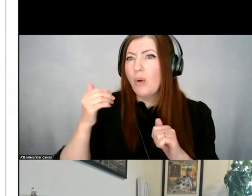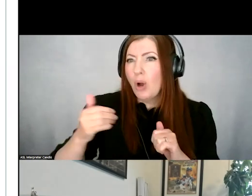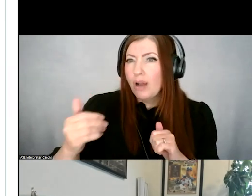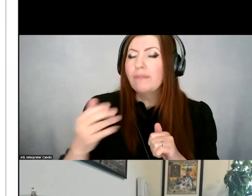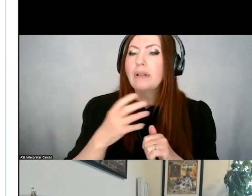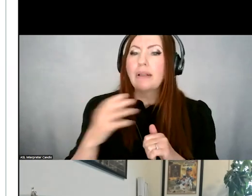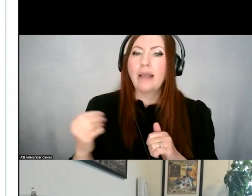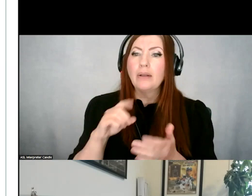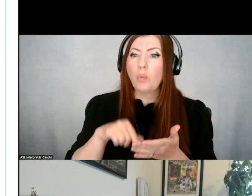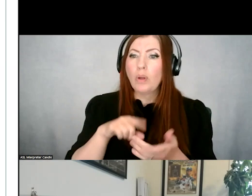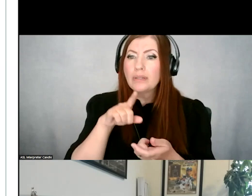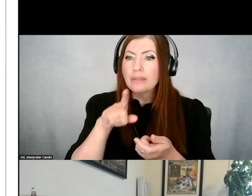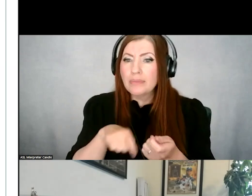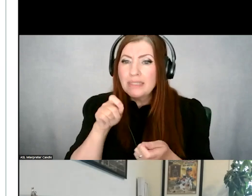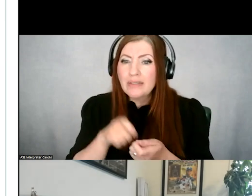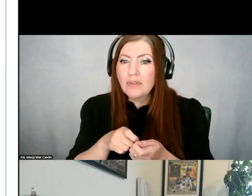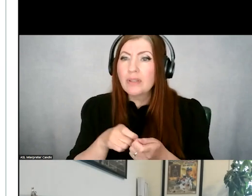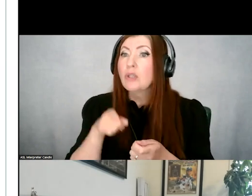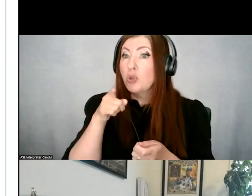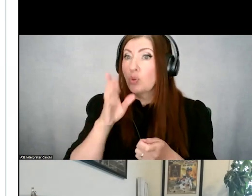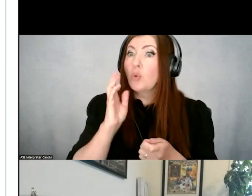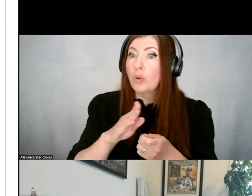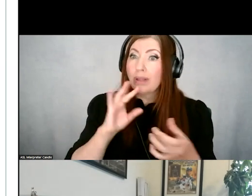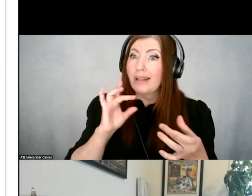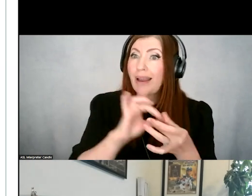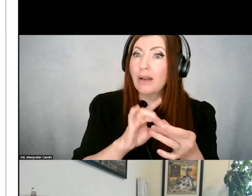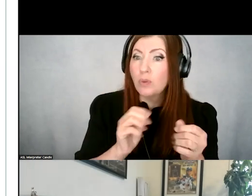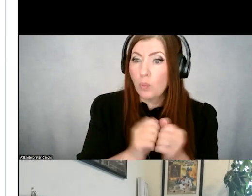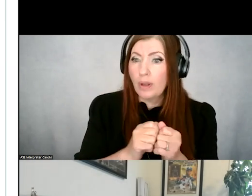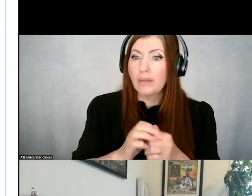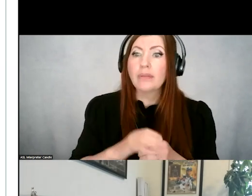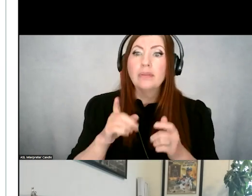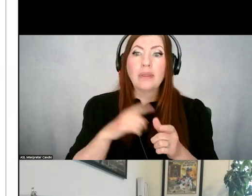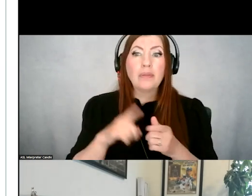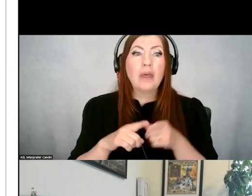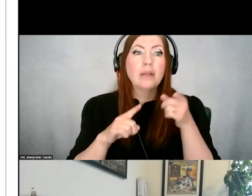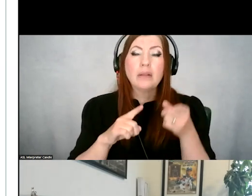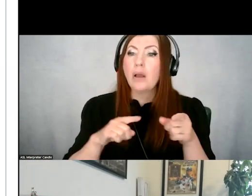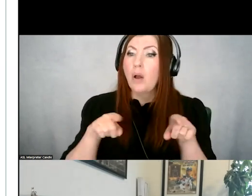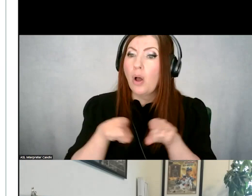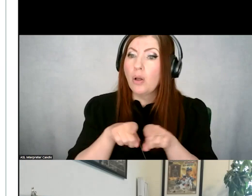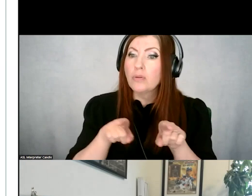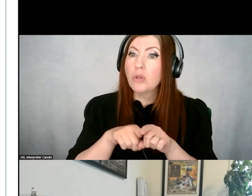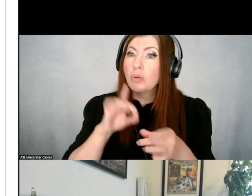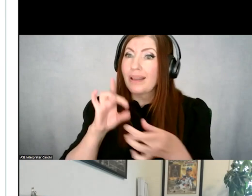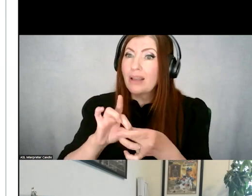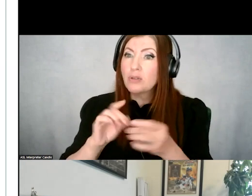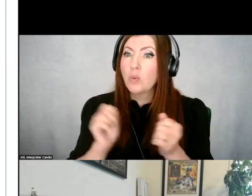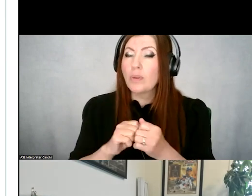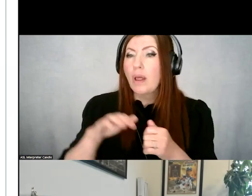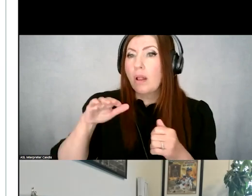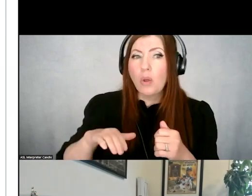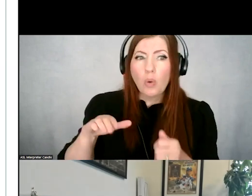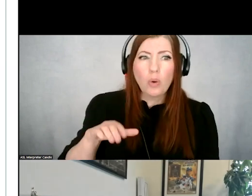what specifically you'll get connected to. And then there's also a connection with the Lower